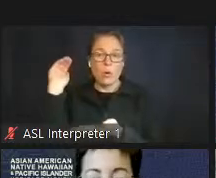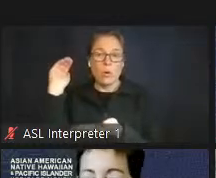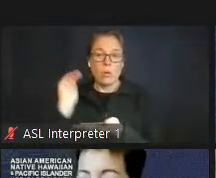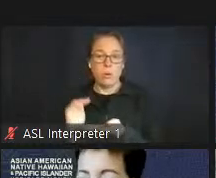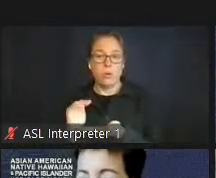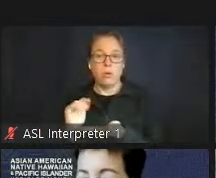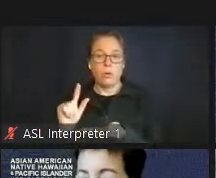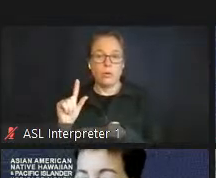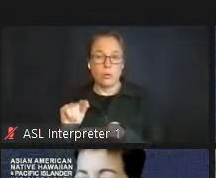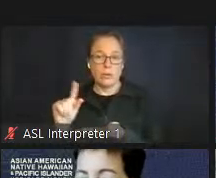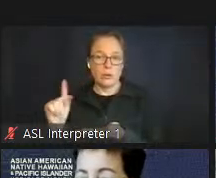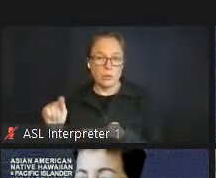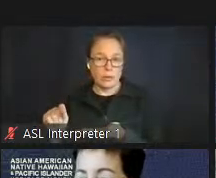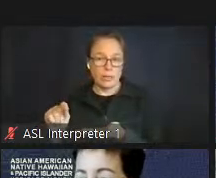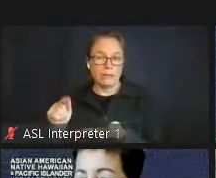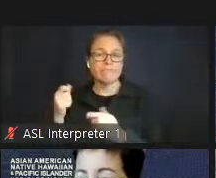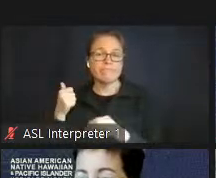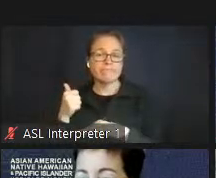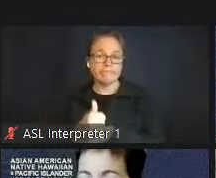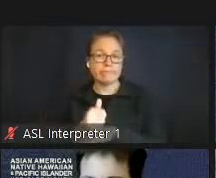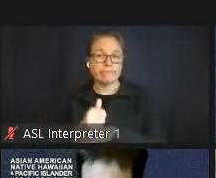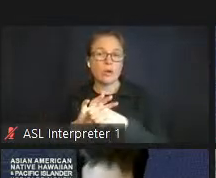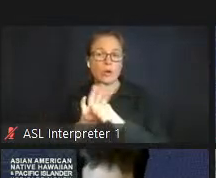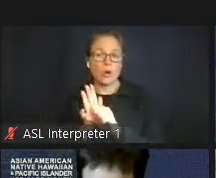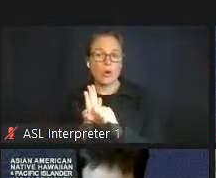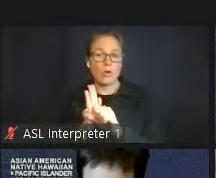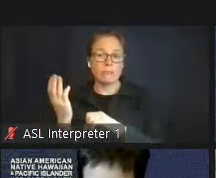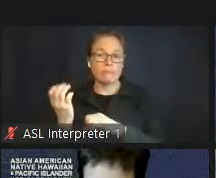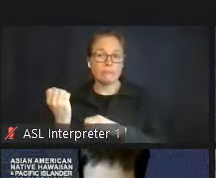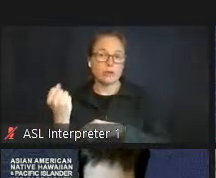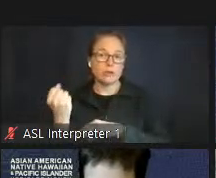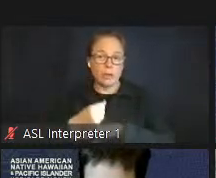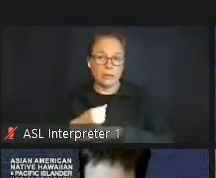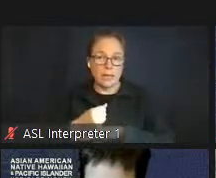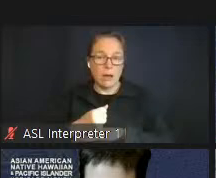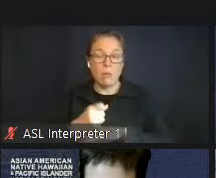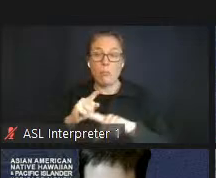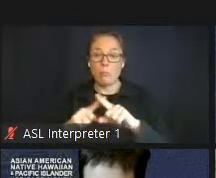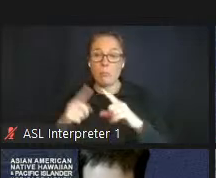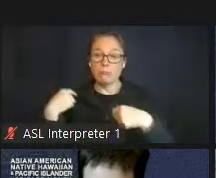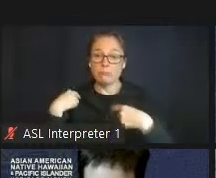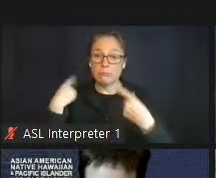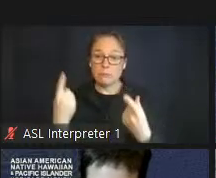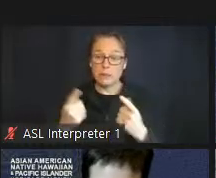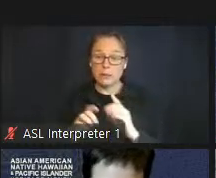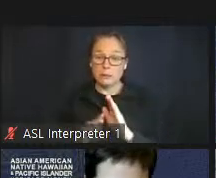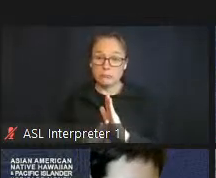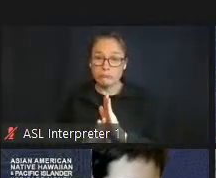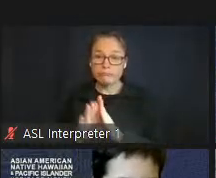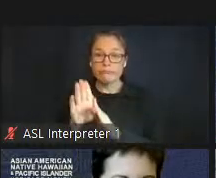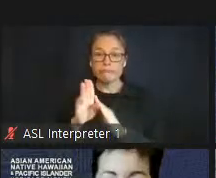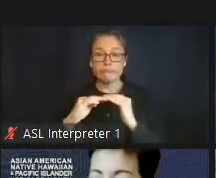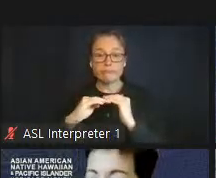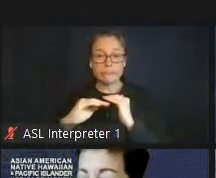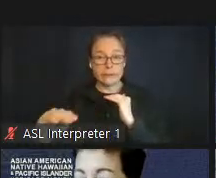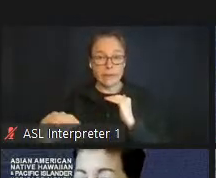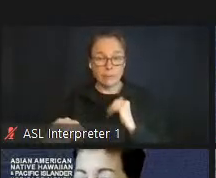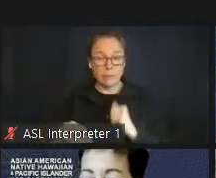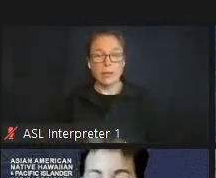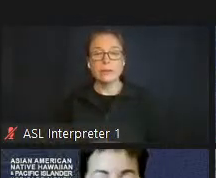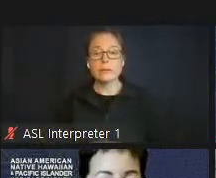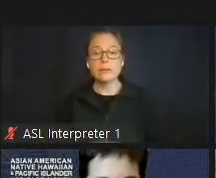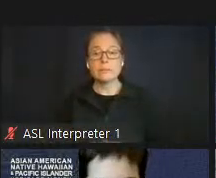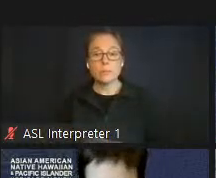to the COVID-19 shutdowns, but have since rebounded and stabilized. The budget estimates